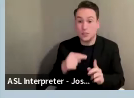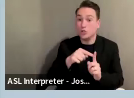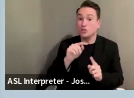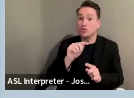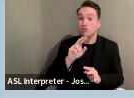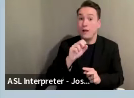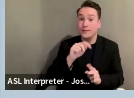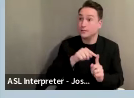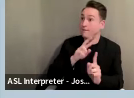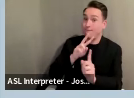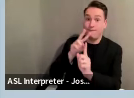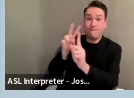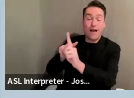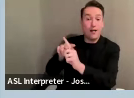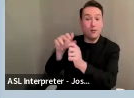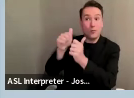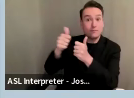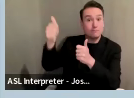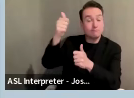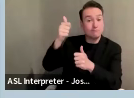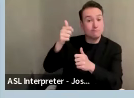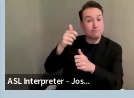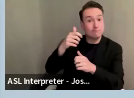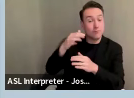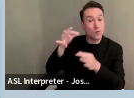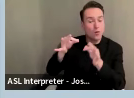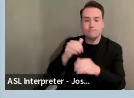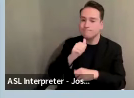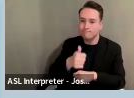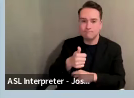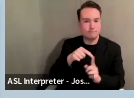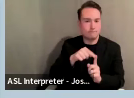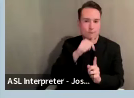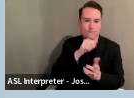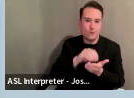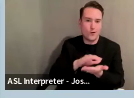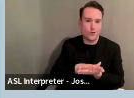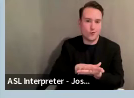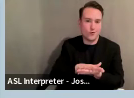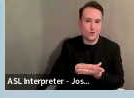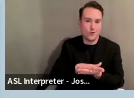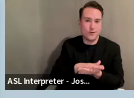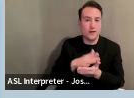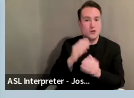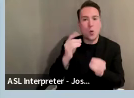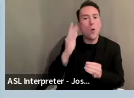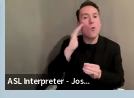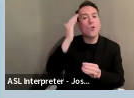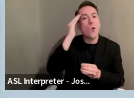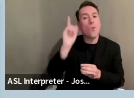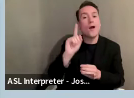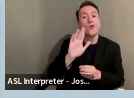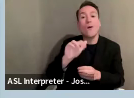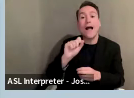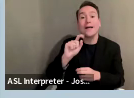a private record. It is not filed at the probate court typically. No one is going to know where your assets went, even when